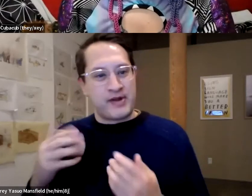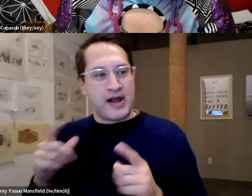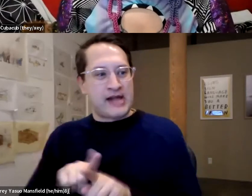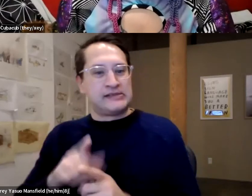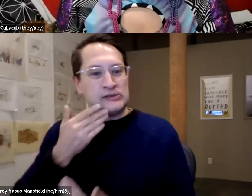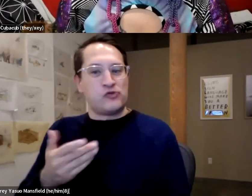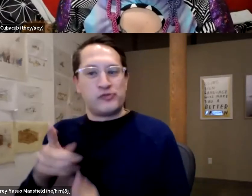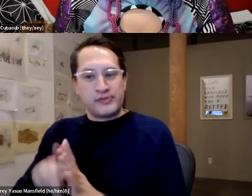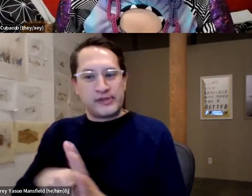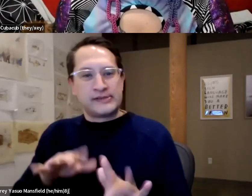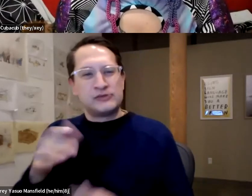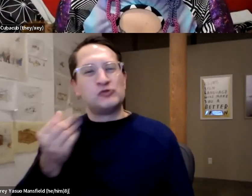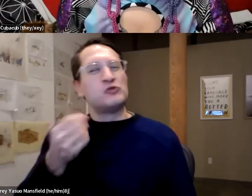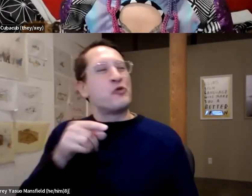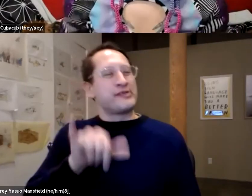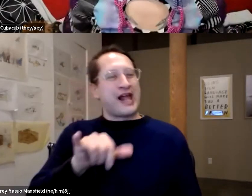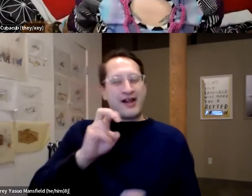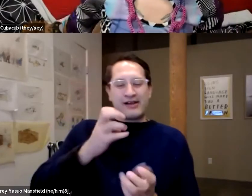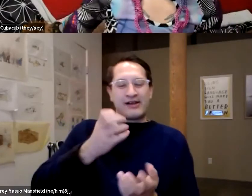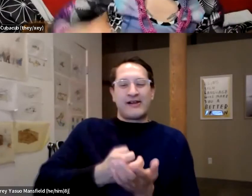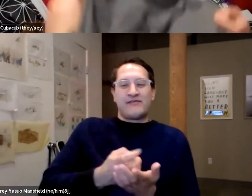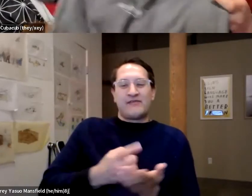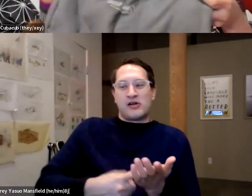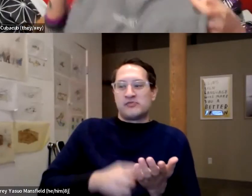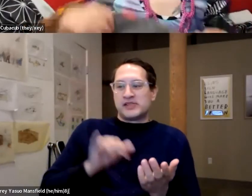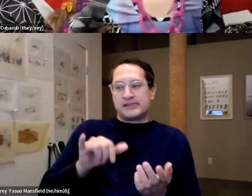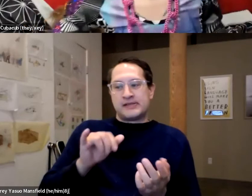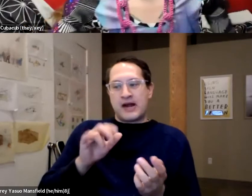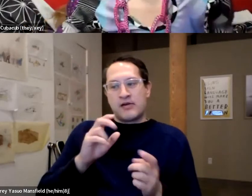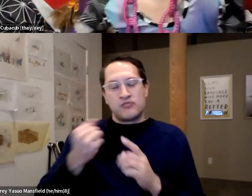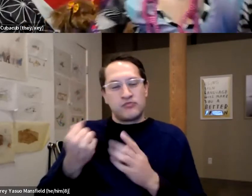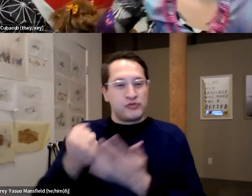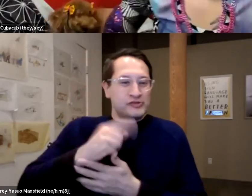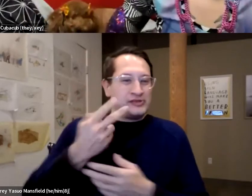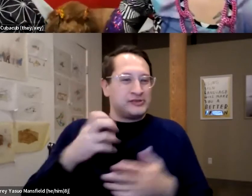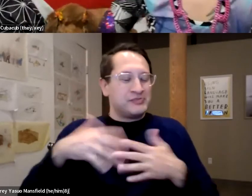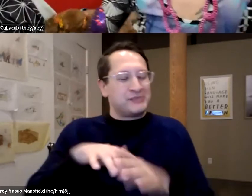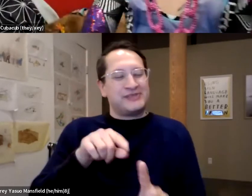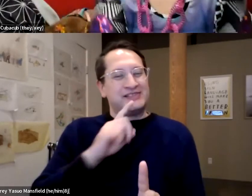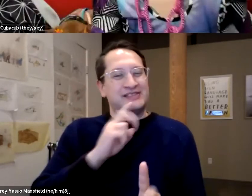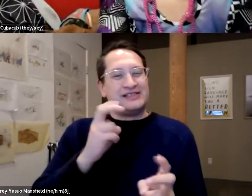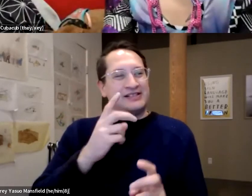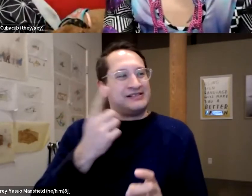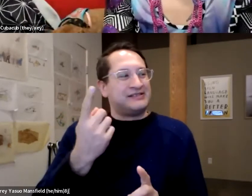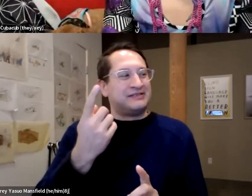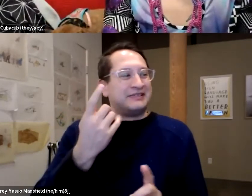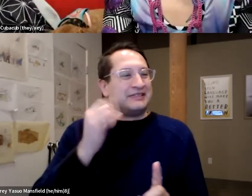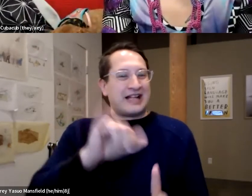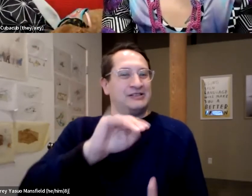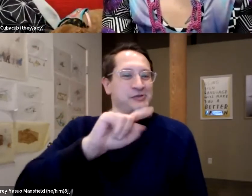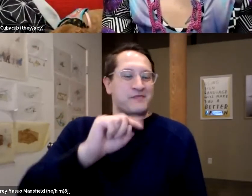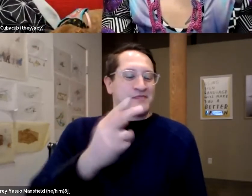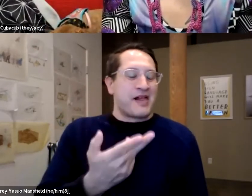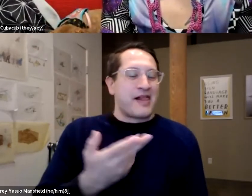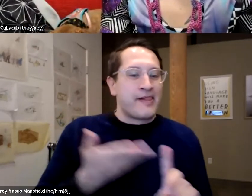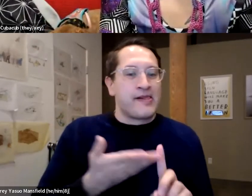don't have as well principles lined up in that area. So the evidence and the argument is prioritizing the